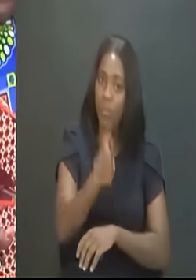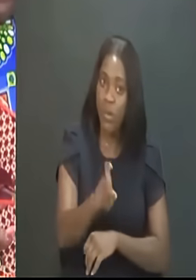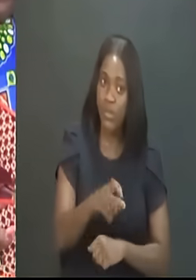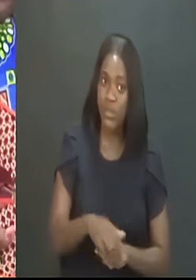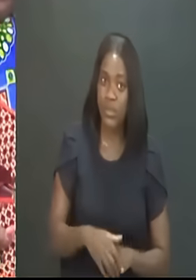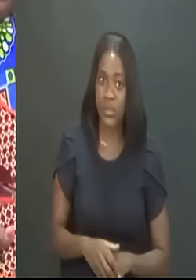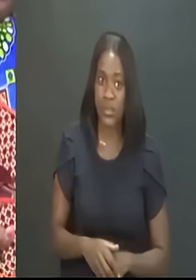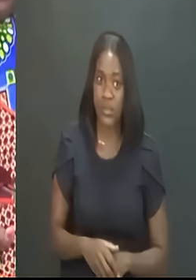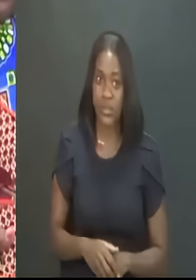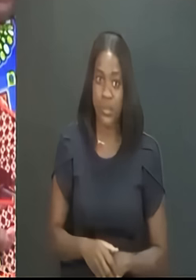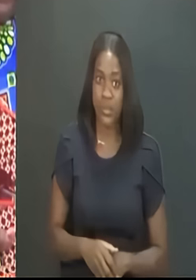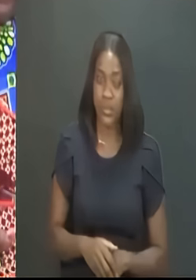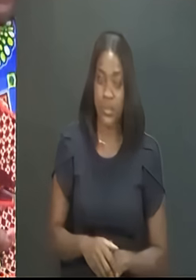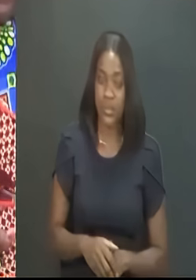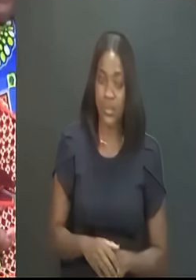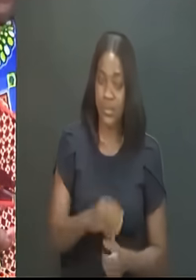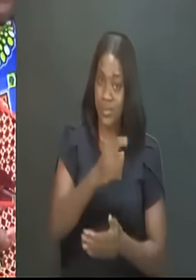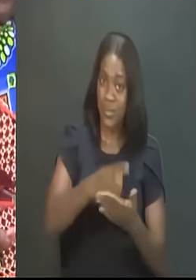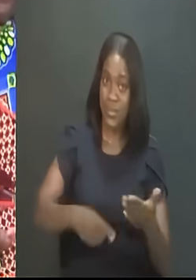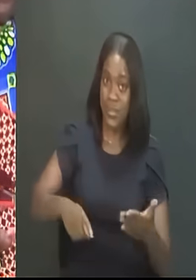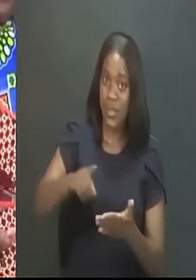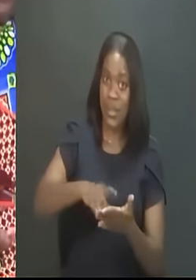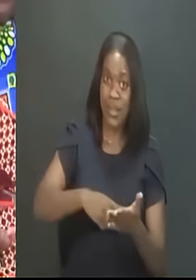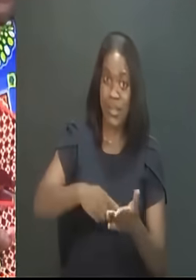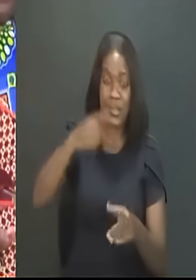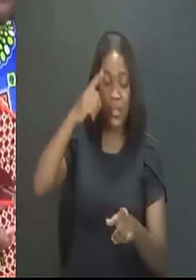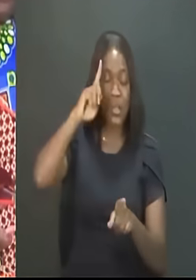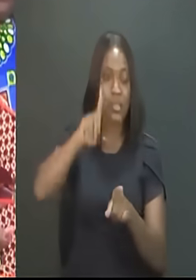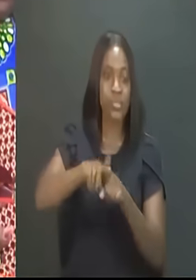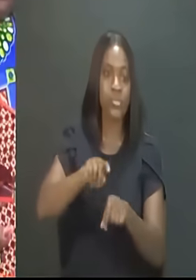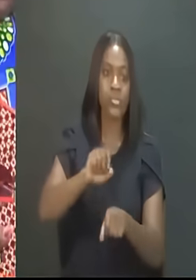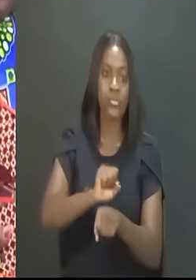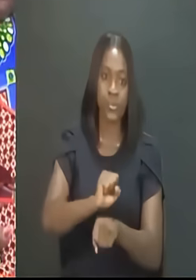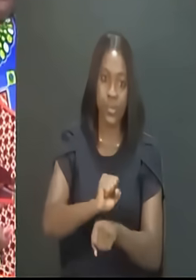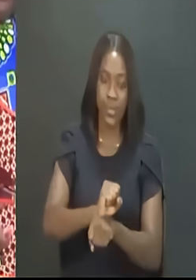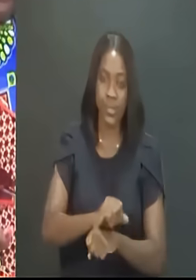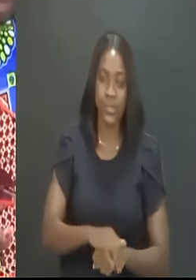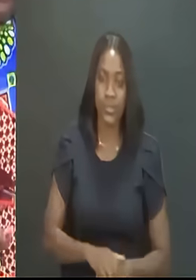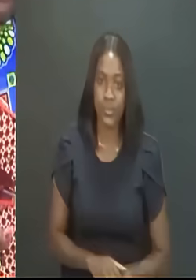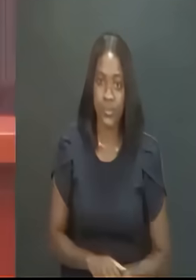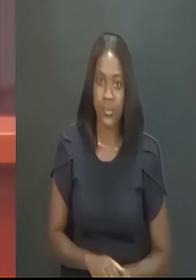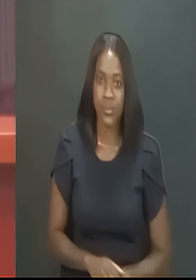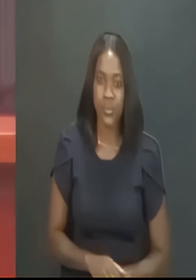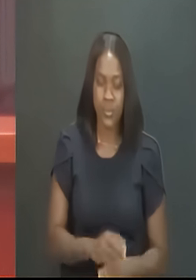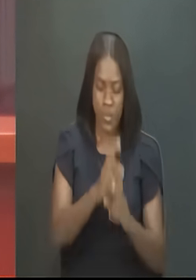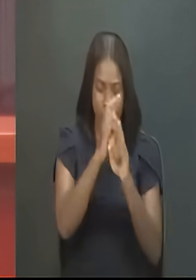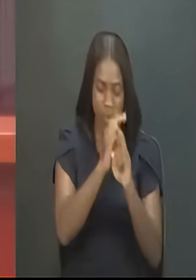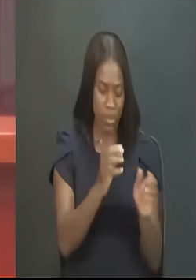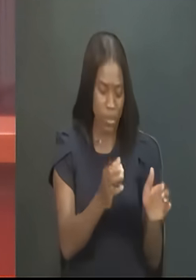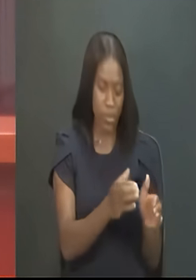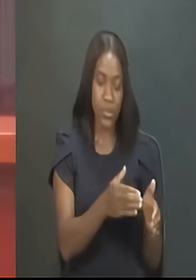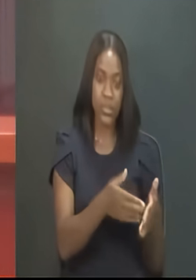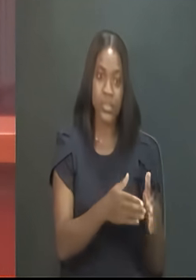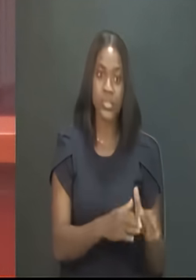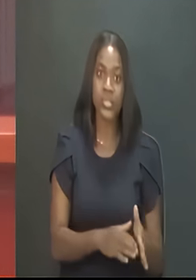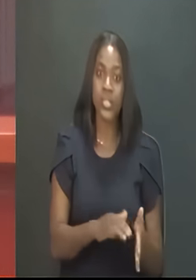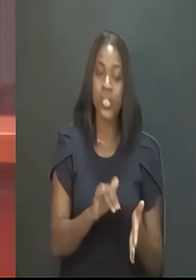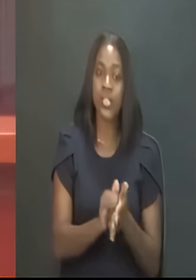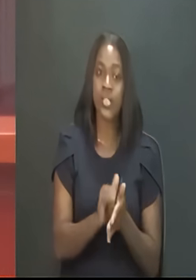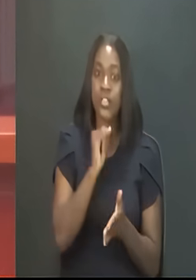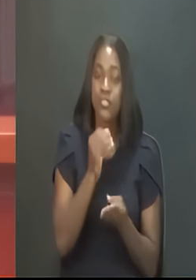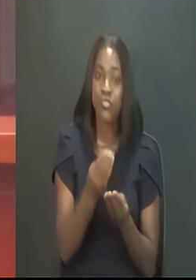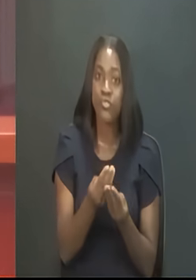termination of employment. Mr. Speaker. Honorable Minority Leader, respectfully, is your concern not addressed by item